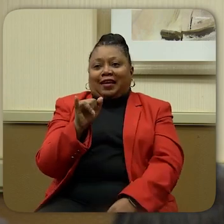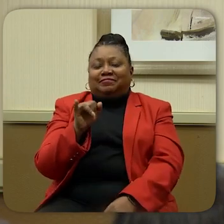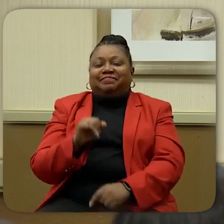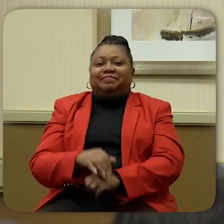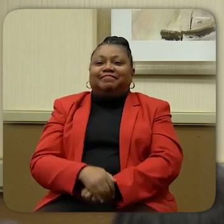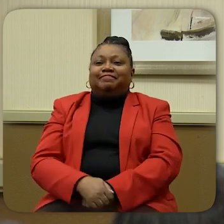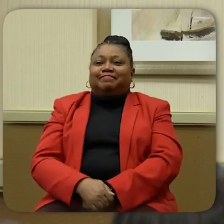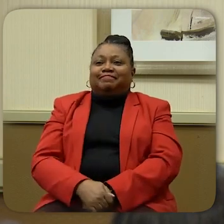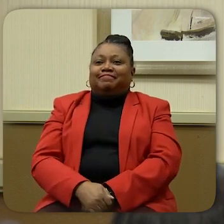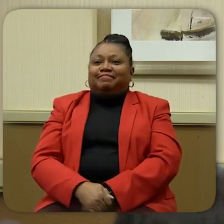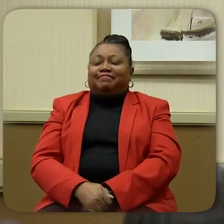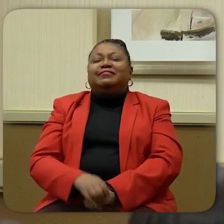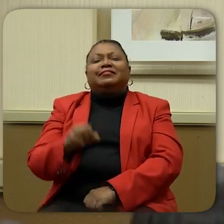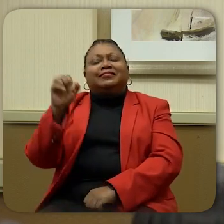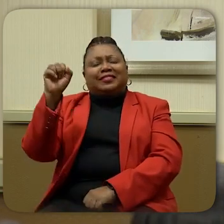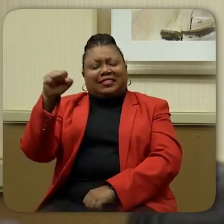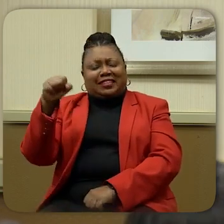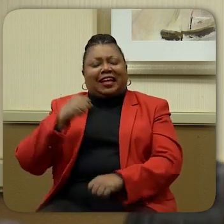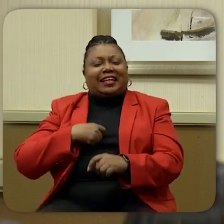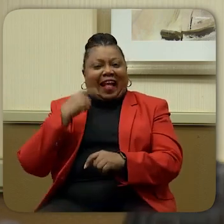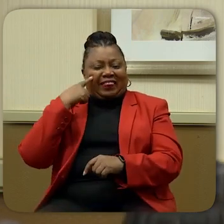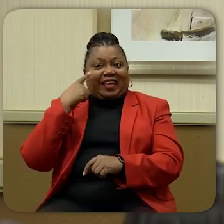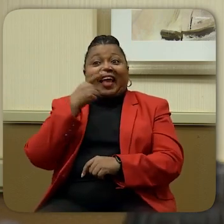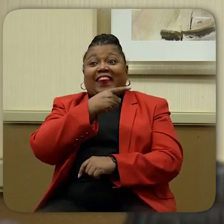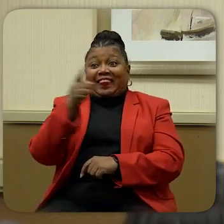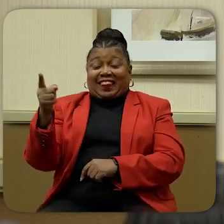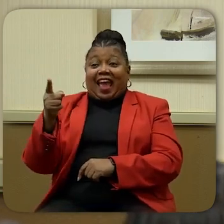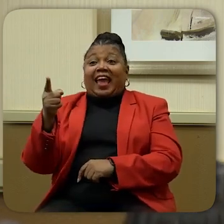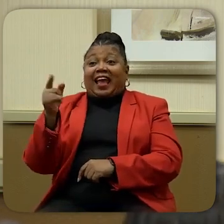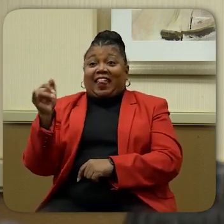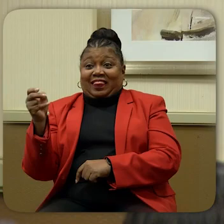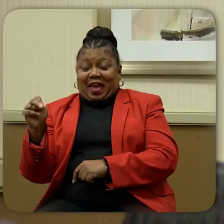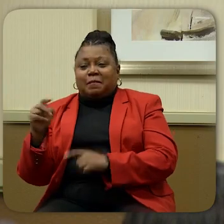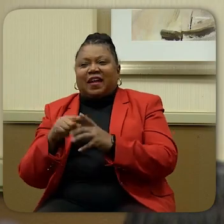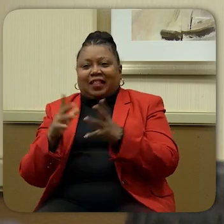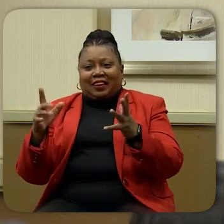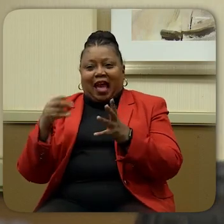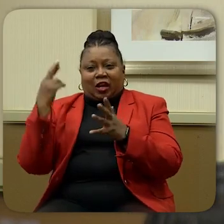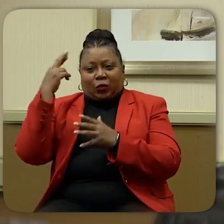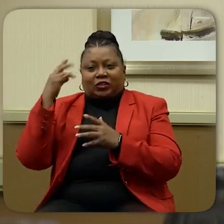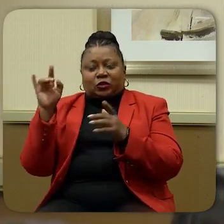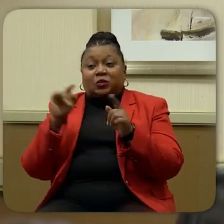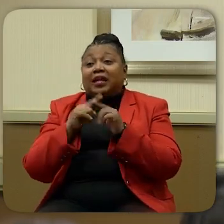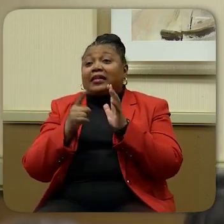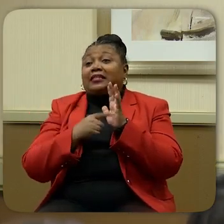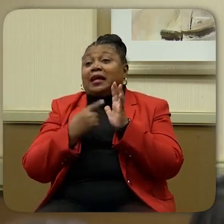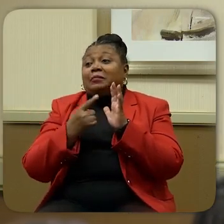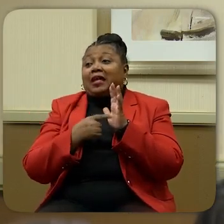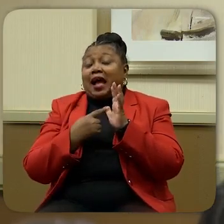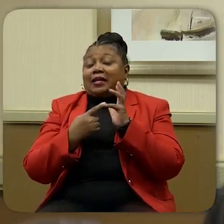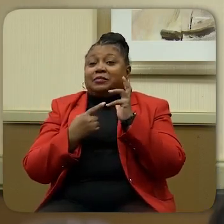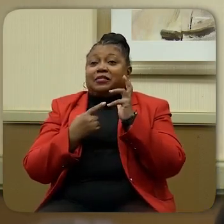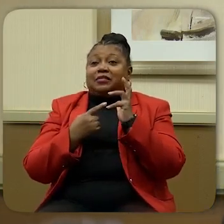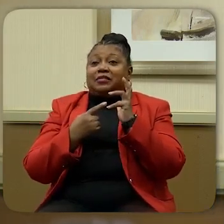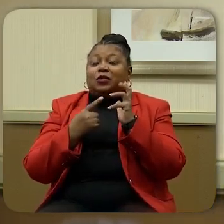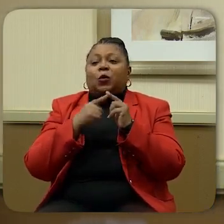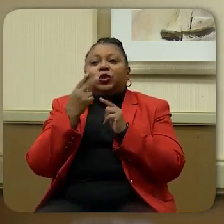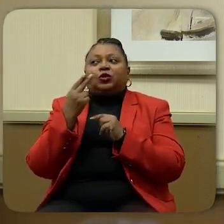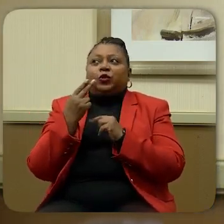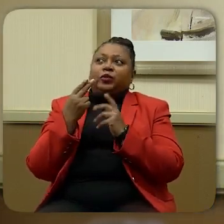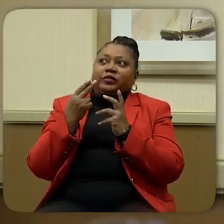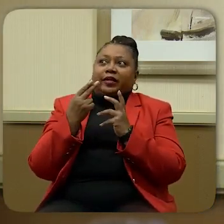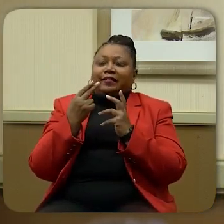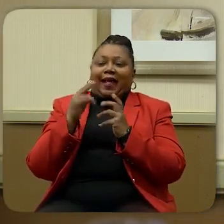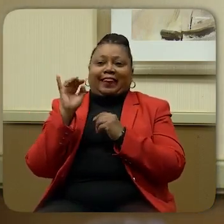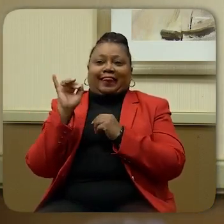They. Yeah, and I think they and them has a lot of purposes too. Like sometimes we'll